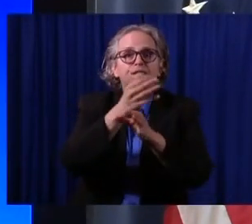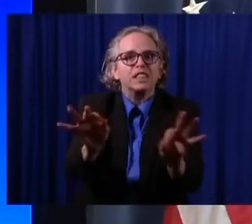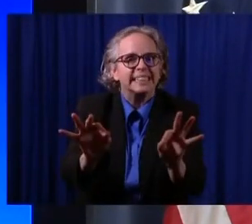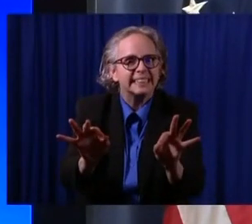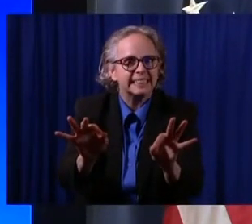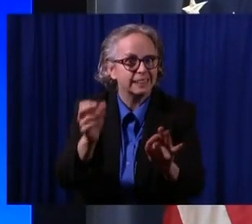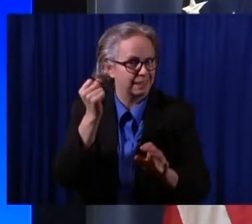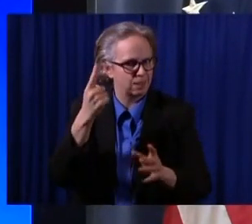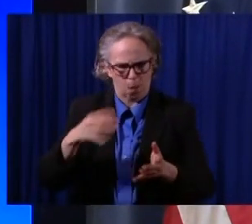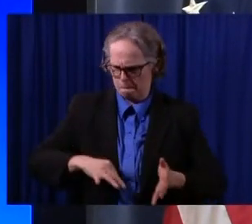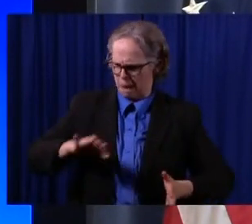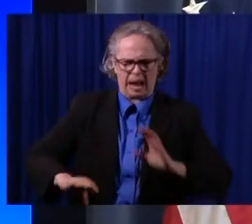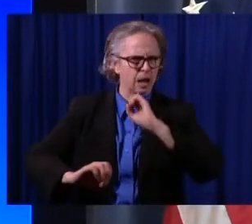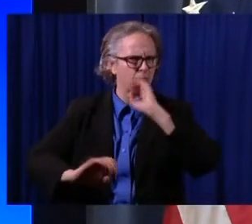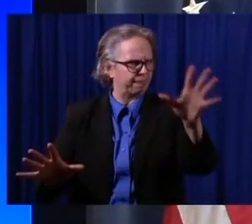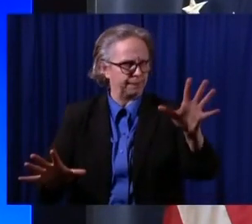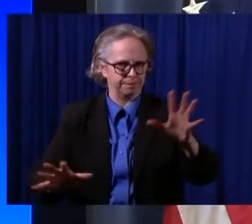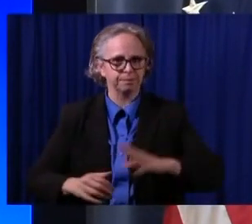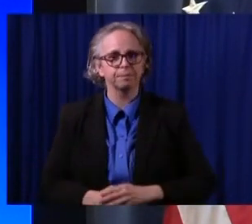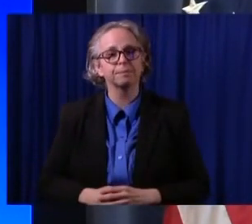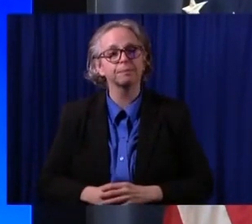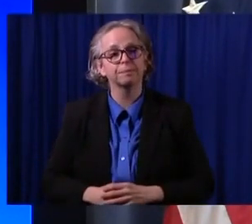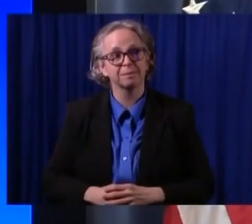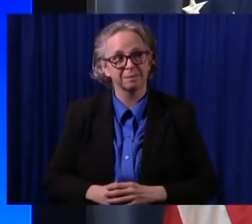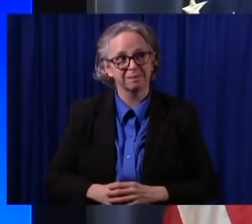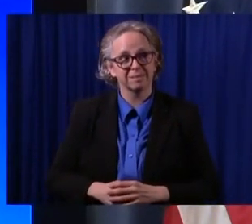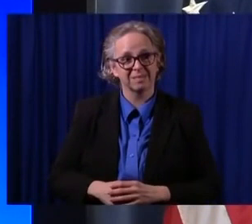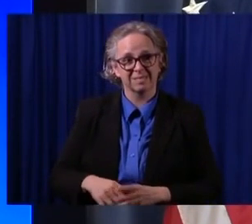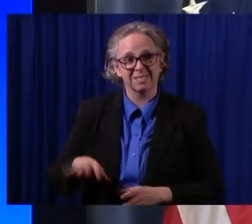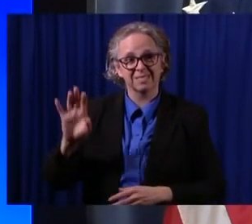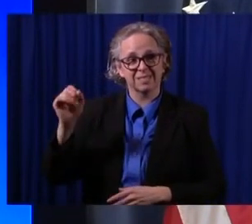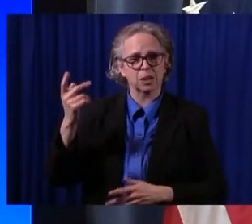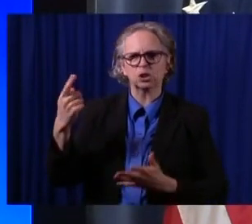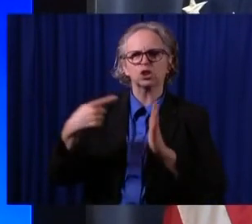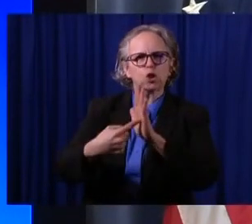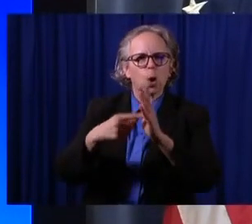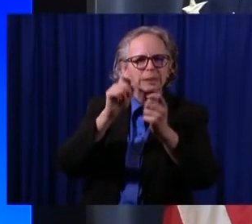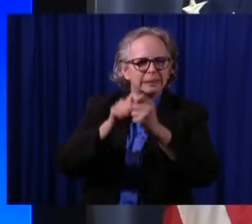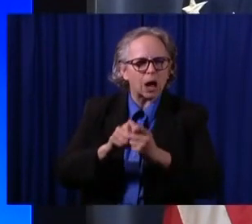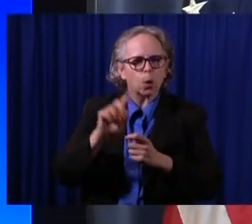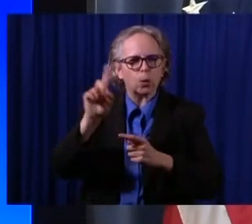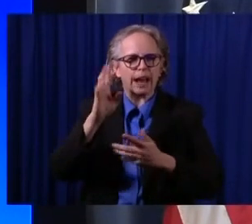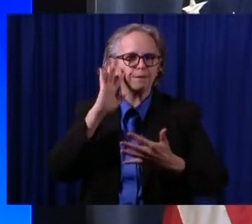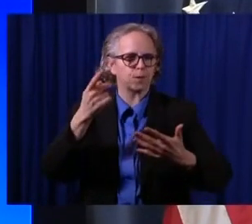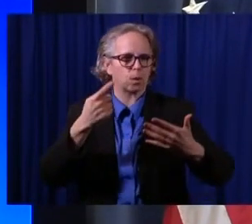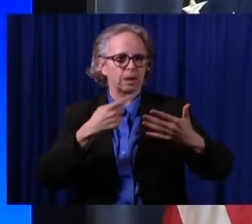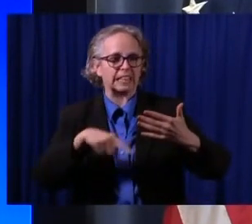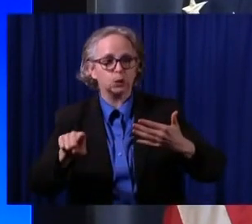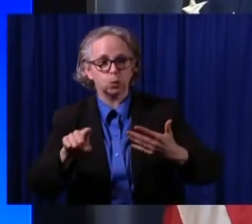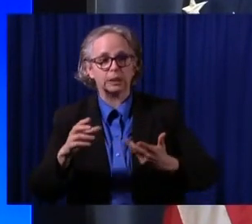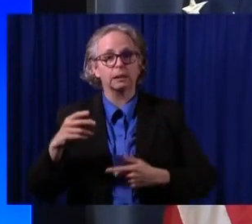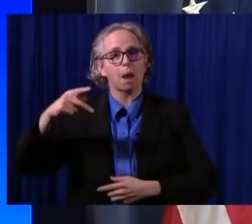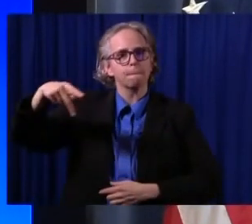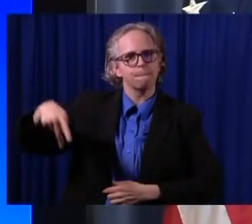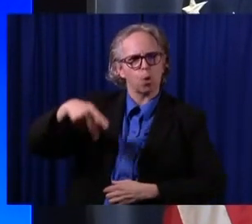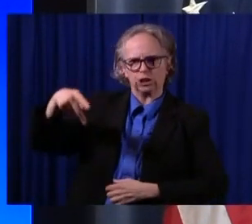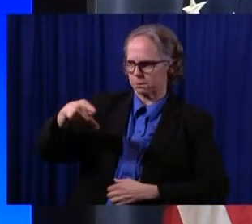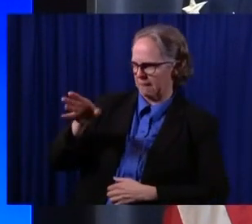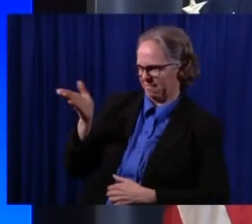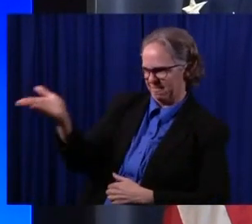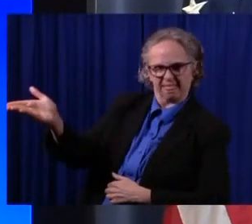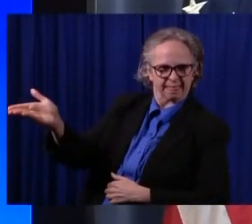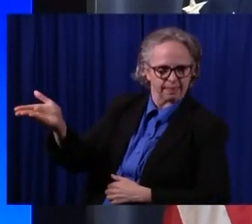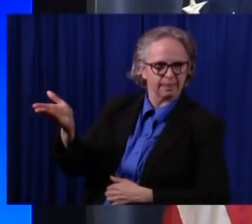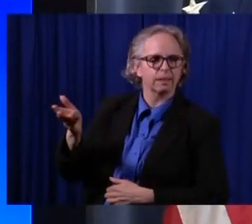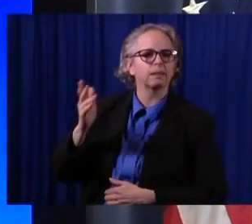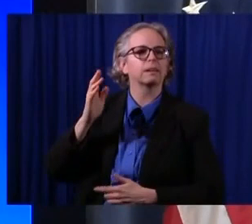tested. Here's a slide that shows a list of pop-up sites for next week, including Portsmouth at the Compass Community Health Center,